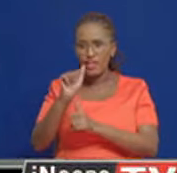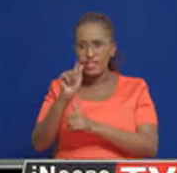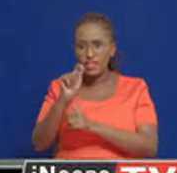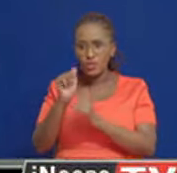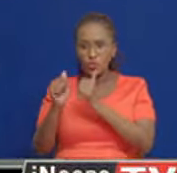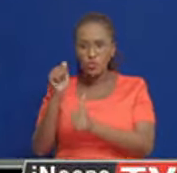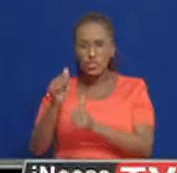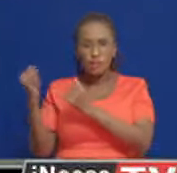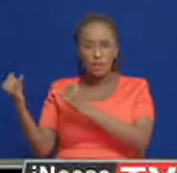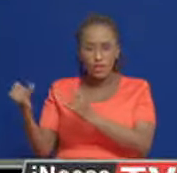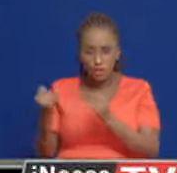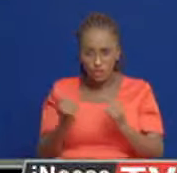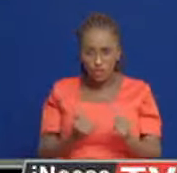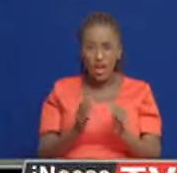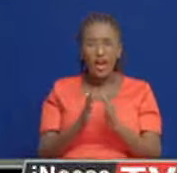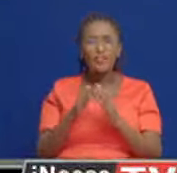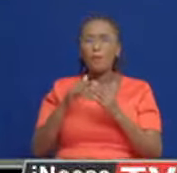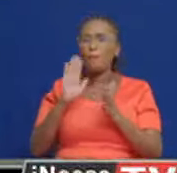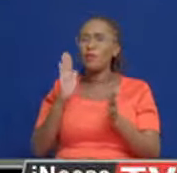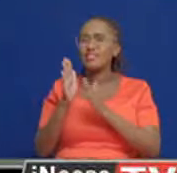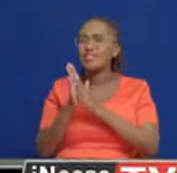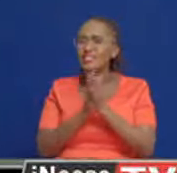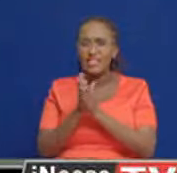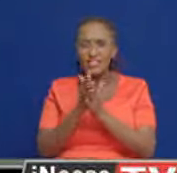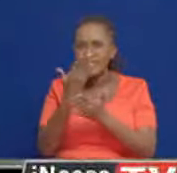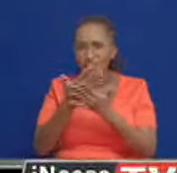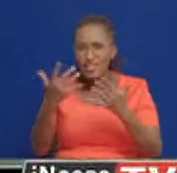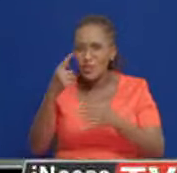And the most interesting thing is